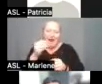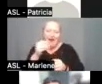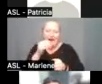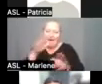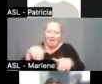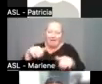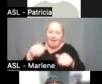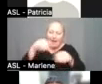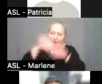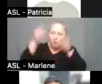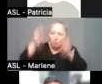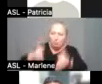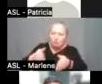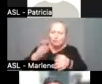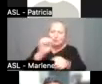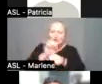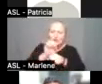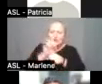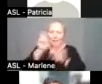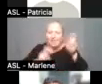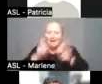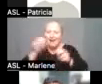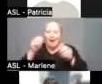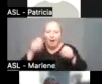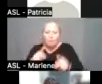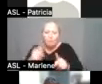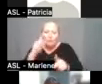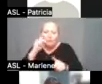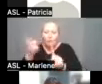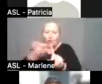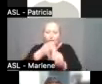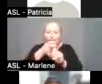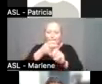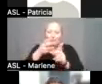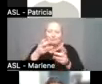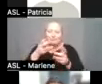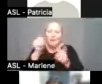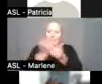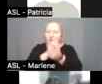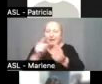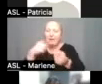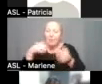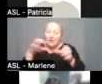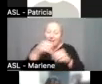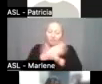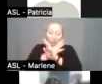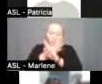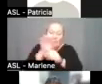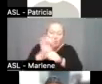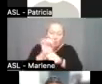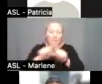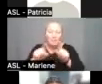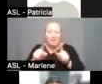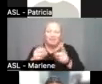um job fairs and opportunities to really recruit and meet so we've done some virtual work um but it's